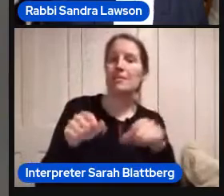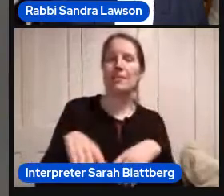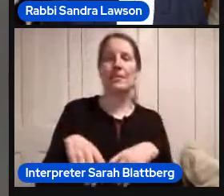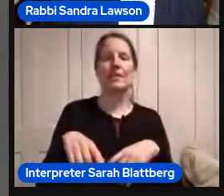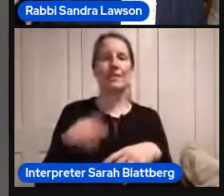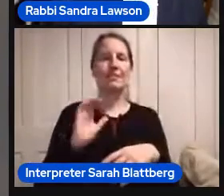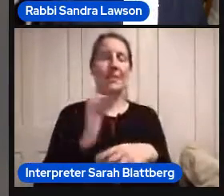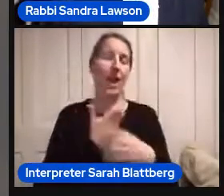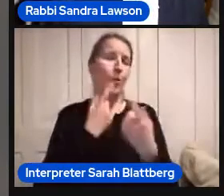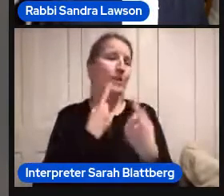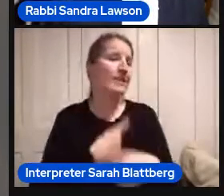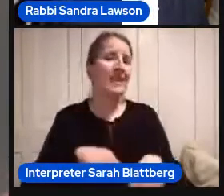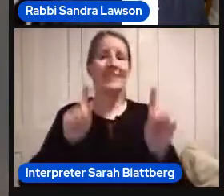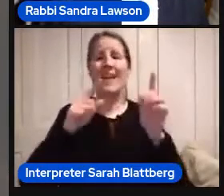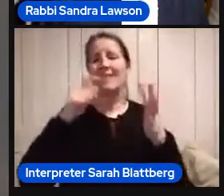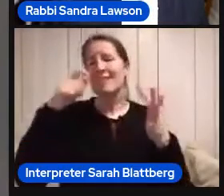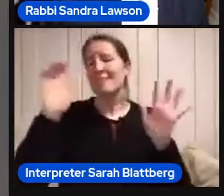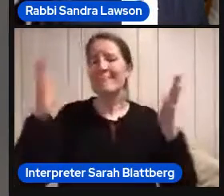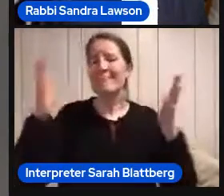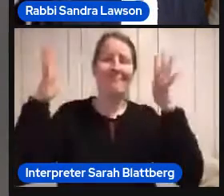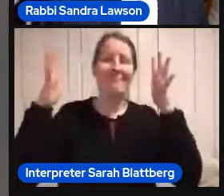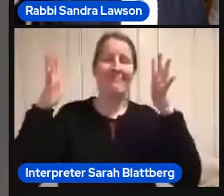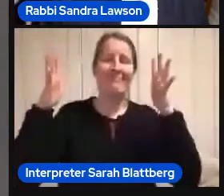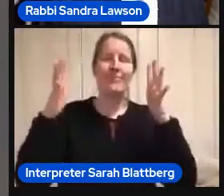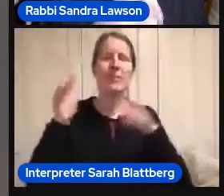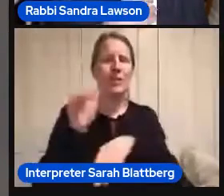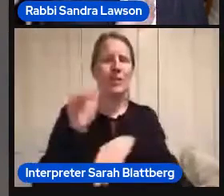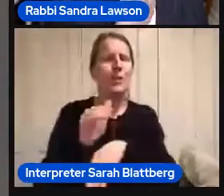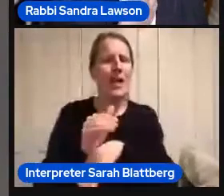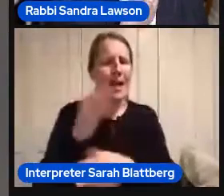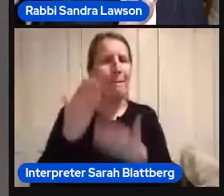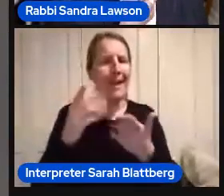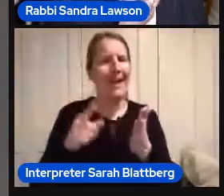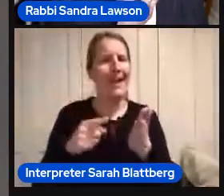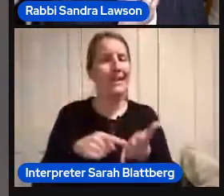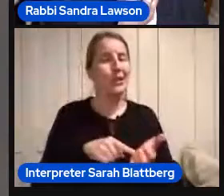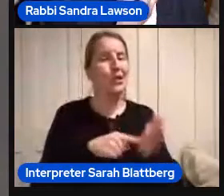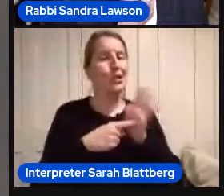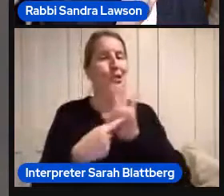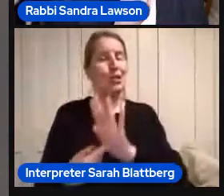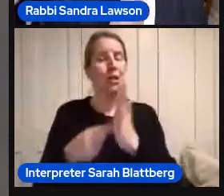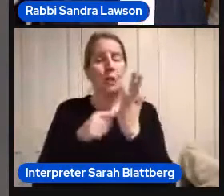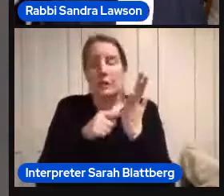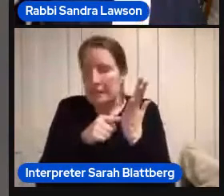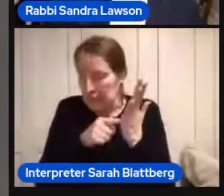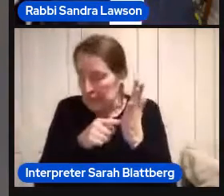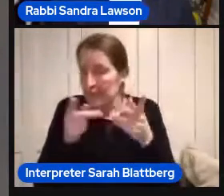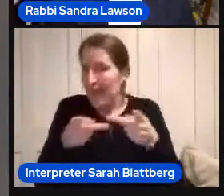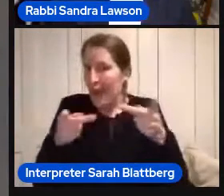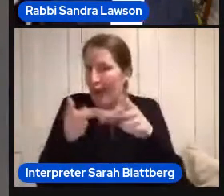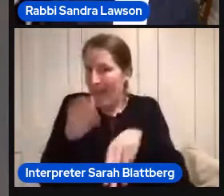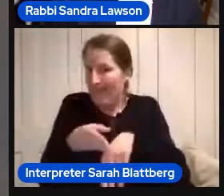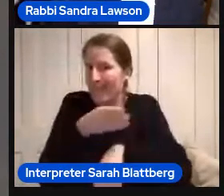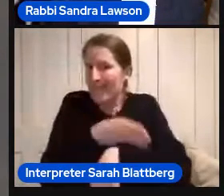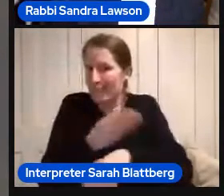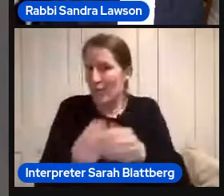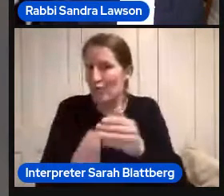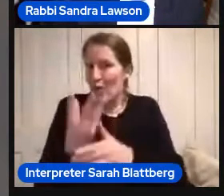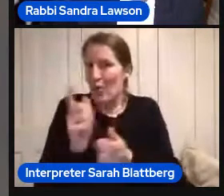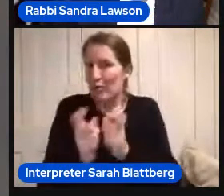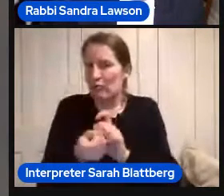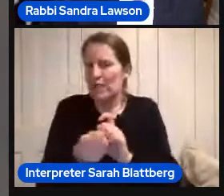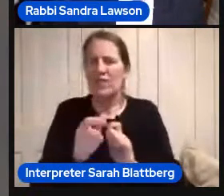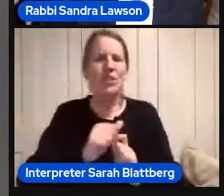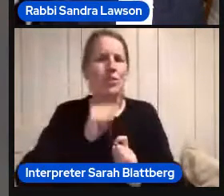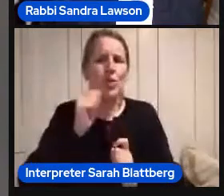of our successes, tonight will inevitably also reveal where we need growth and change. And we shouldn't be embarrassed about it.